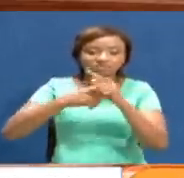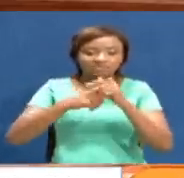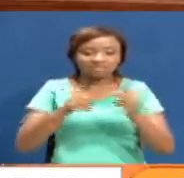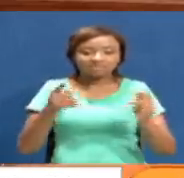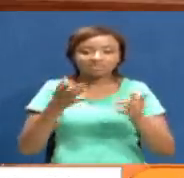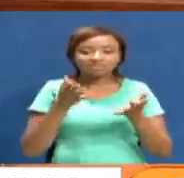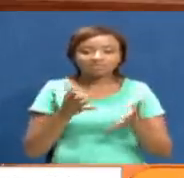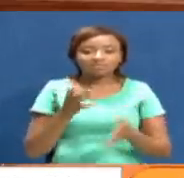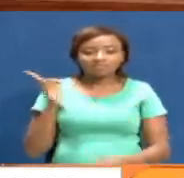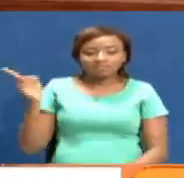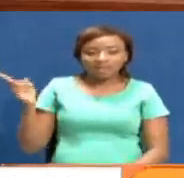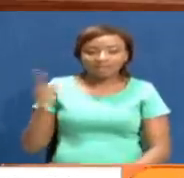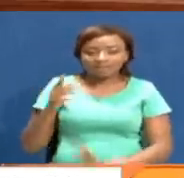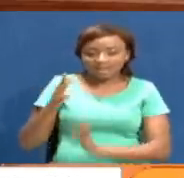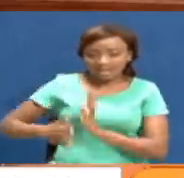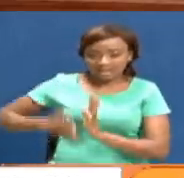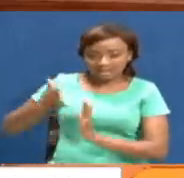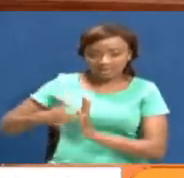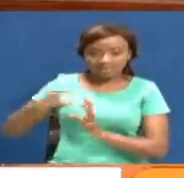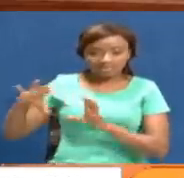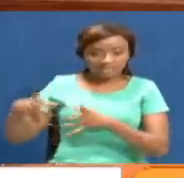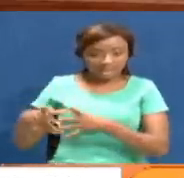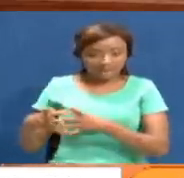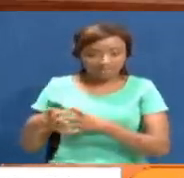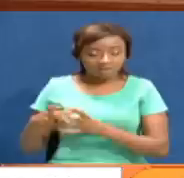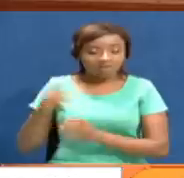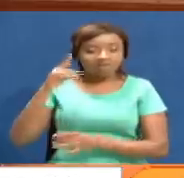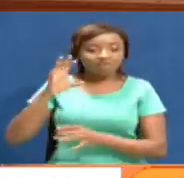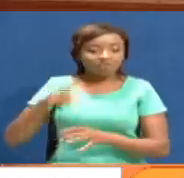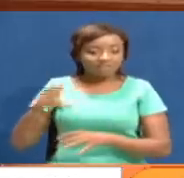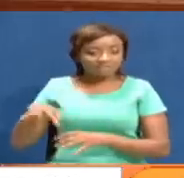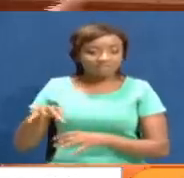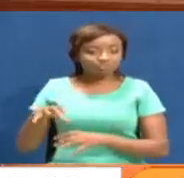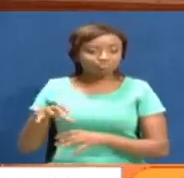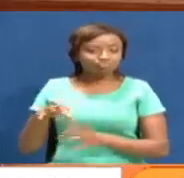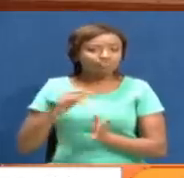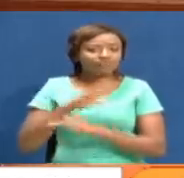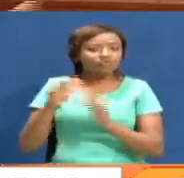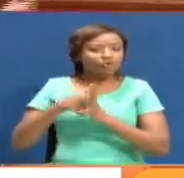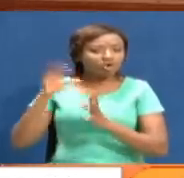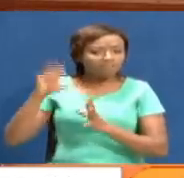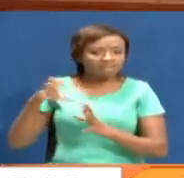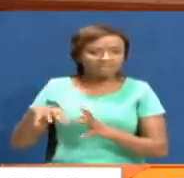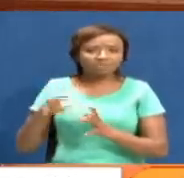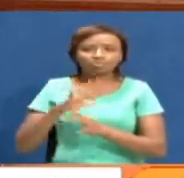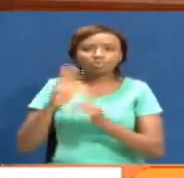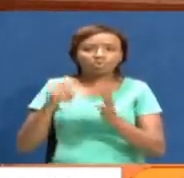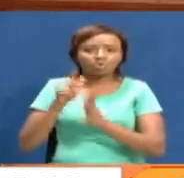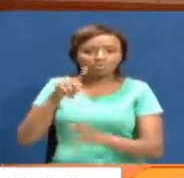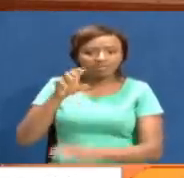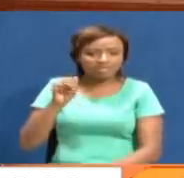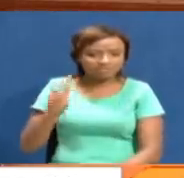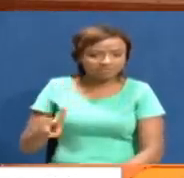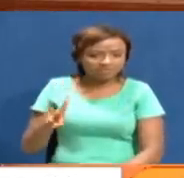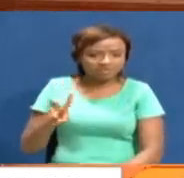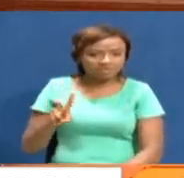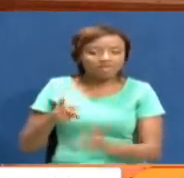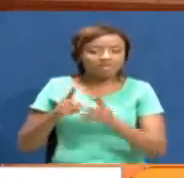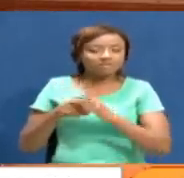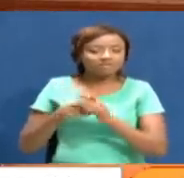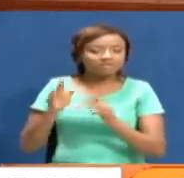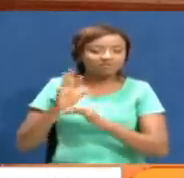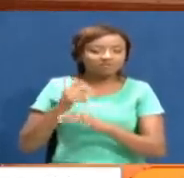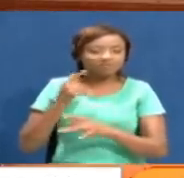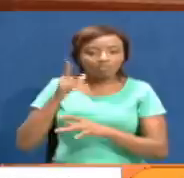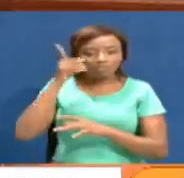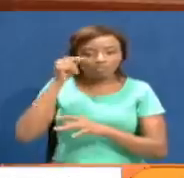near Railways Club, that will turn it into a matatu terminus for all matatus or all PSVs coming